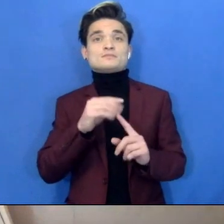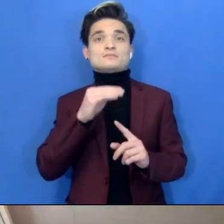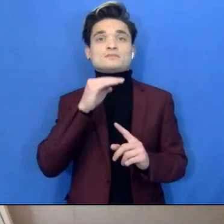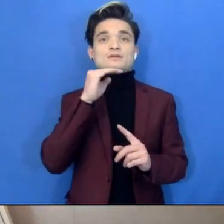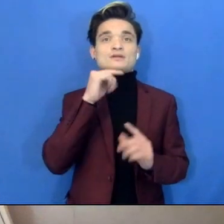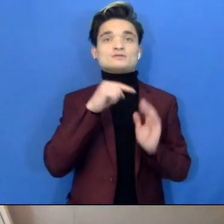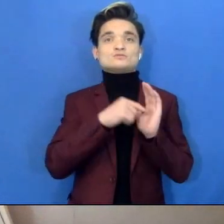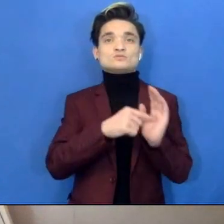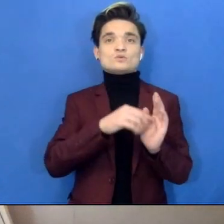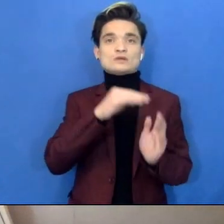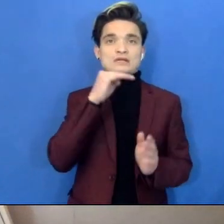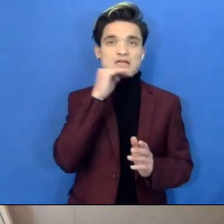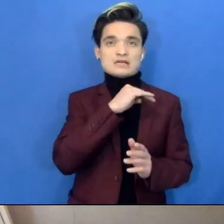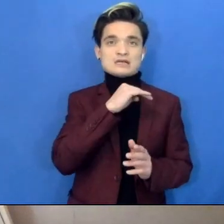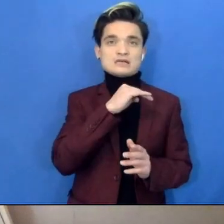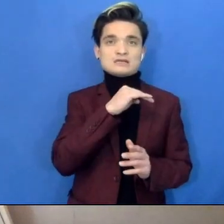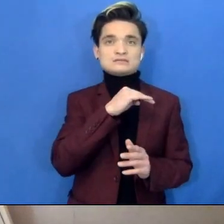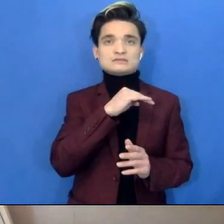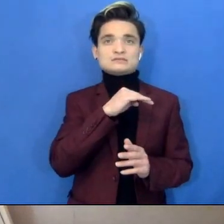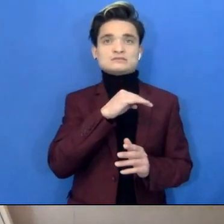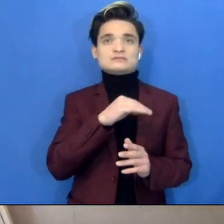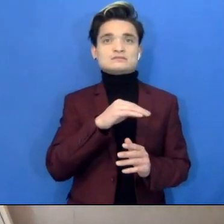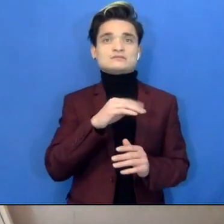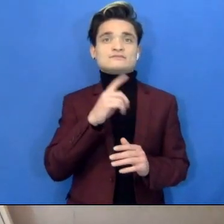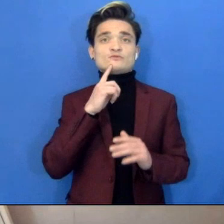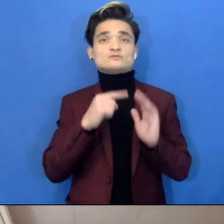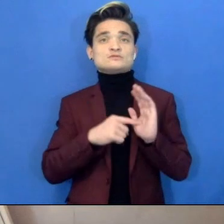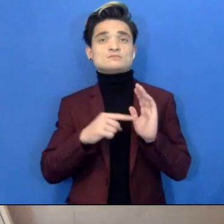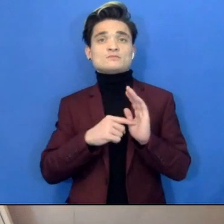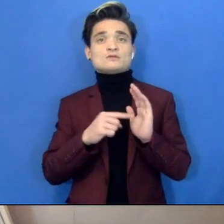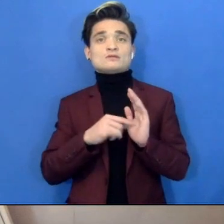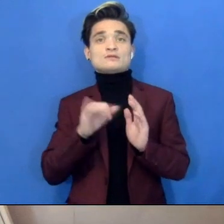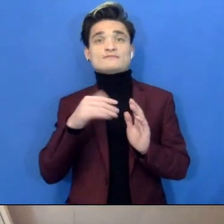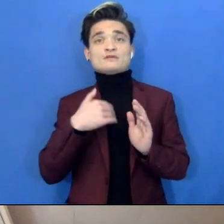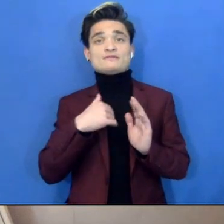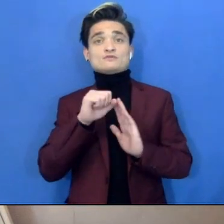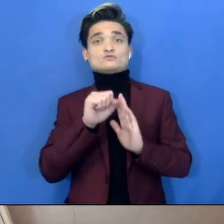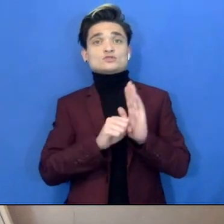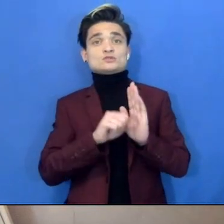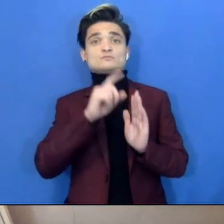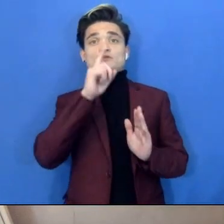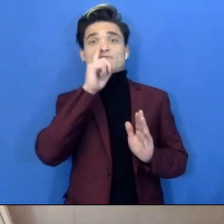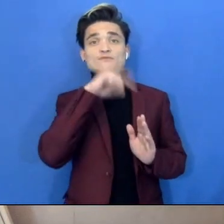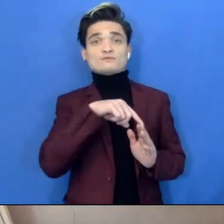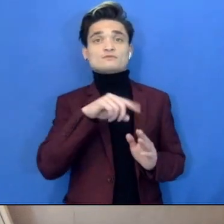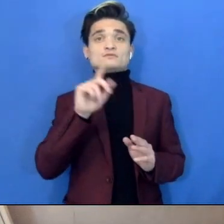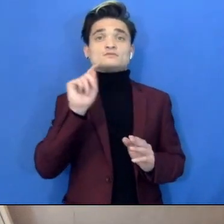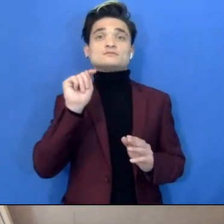piece of fiction, let's say, especially in films or televisions where we don't have a lot of narrator voice,